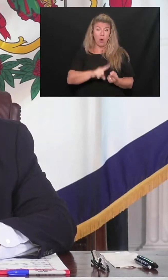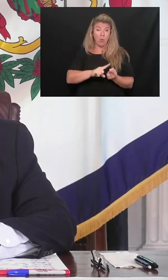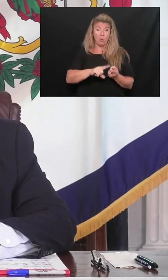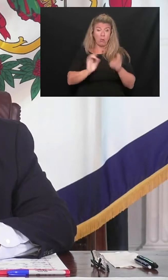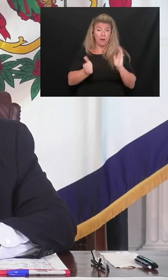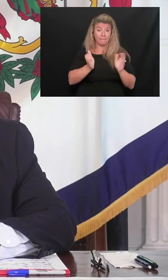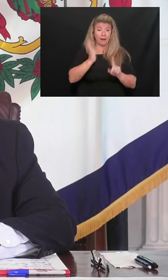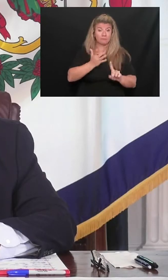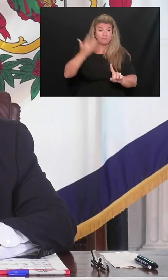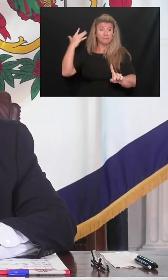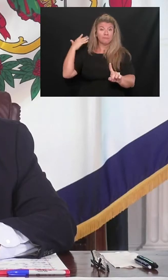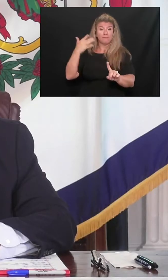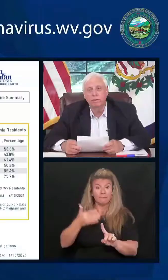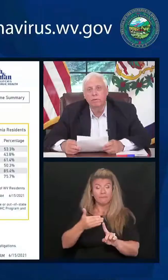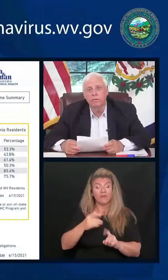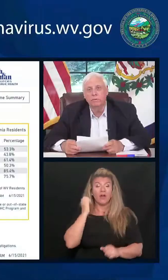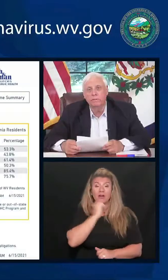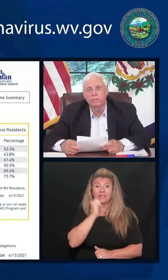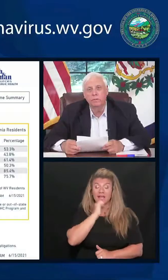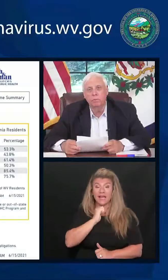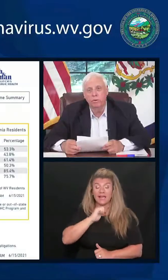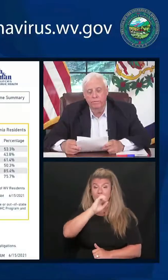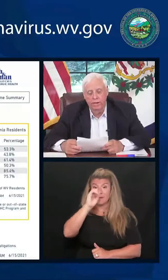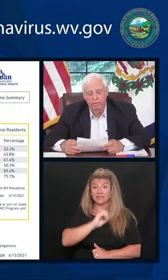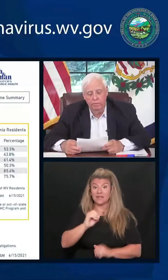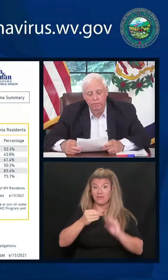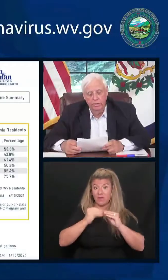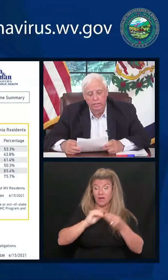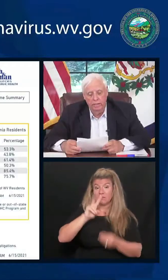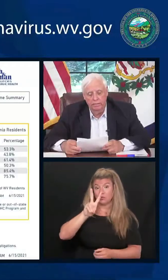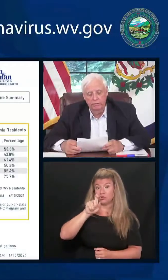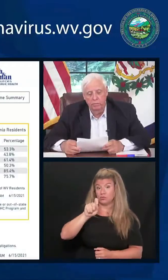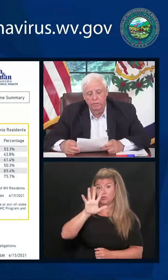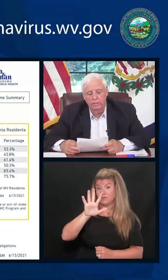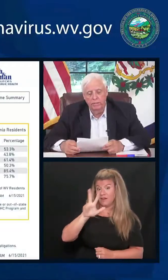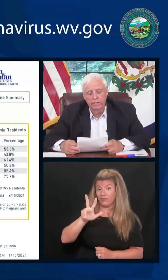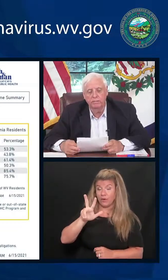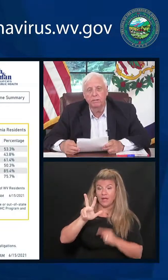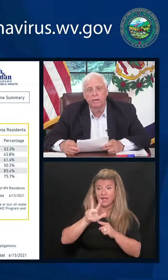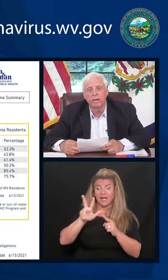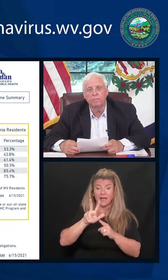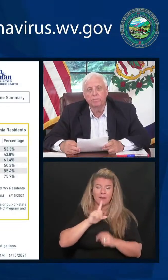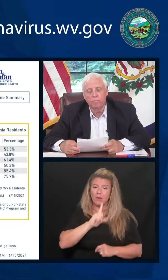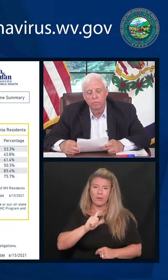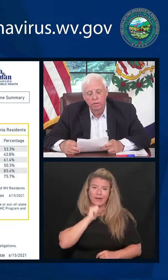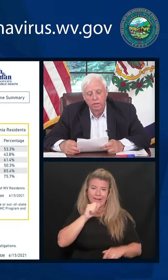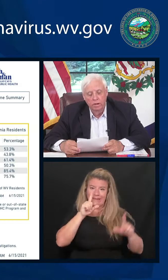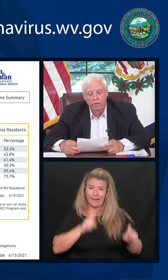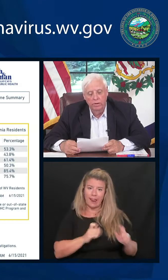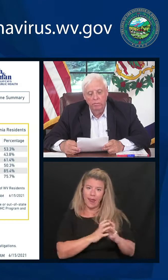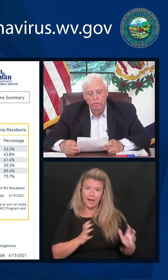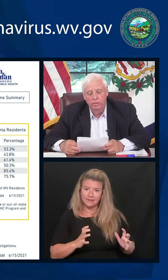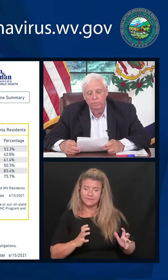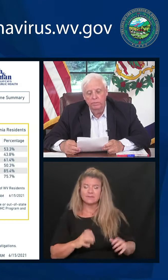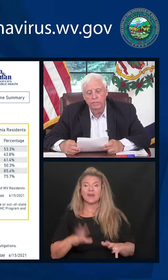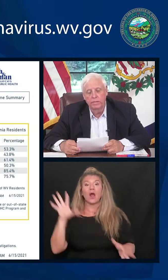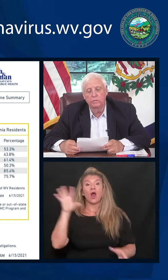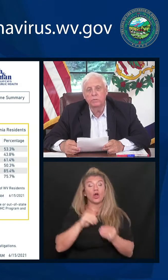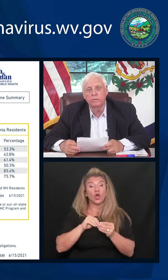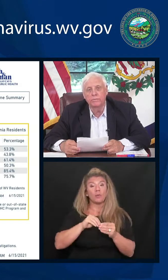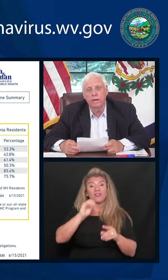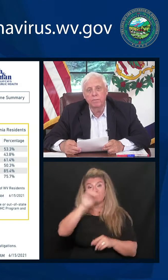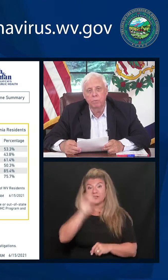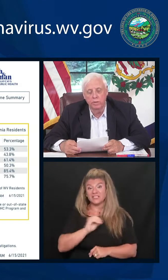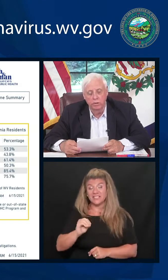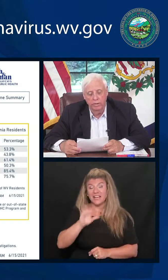while. Our daily positivity rate was at 2.53. Like I said, we didn't test a lot. Our cumulative percentage was